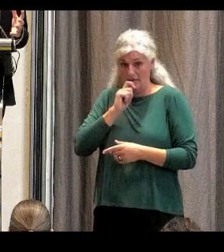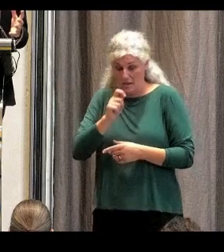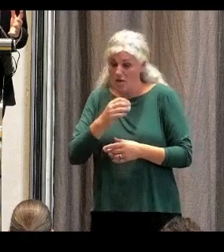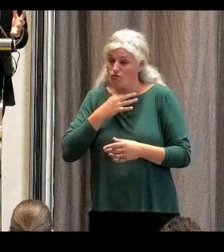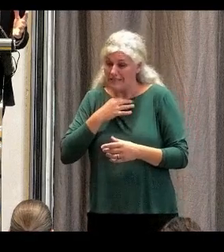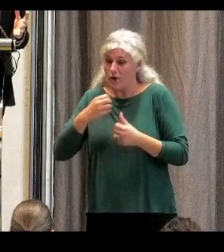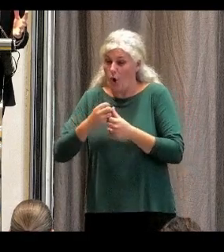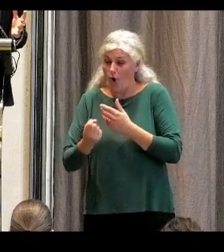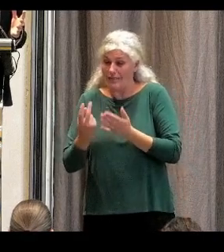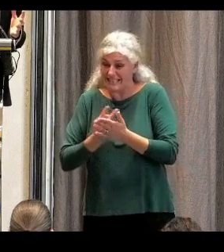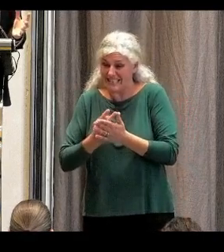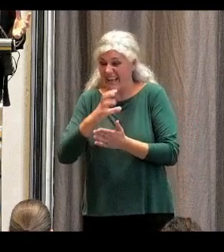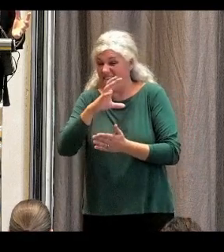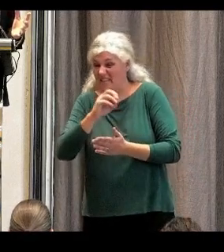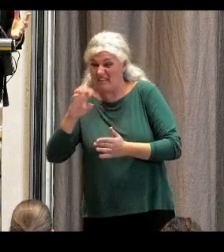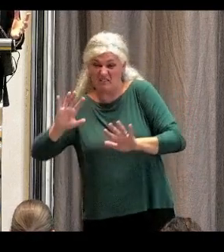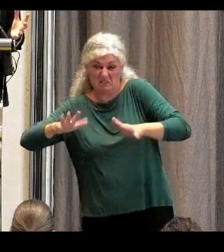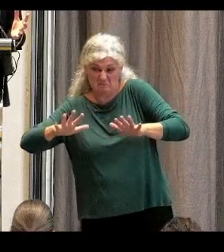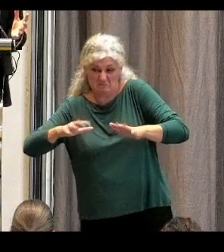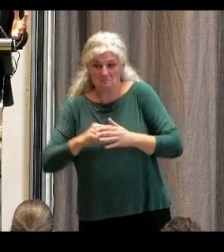of another seizure is about 50-50.